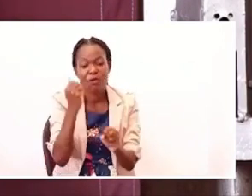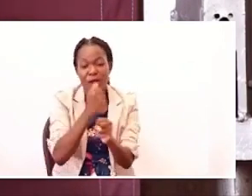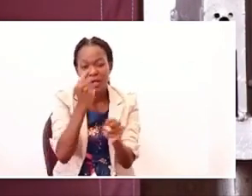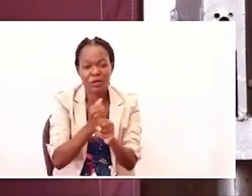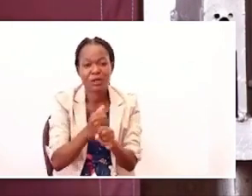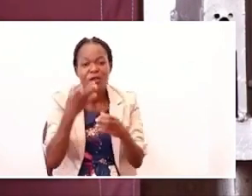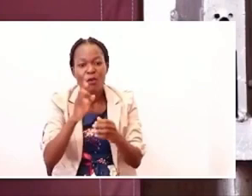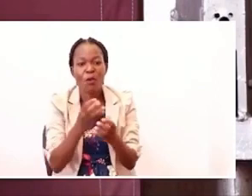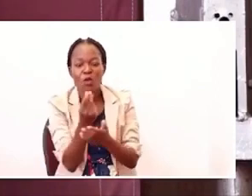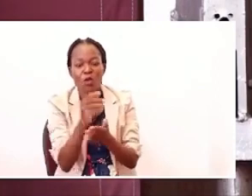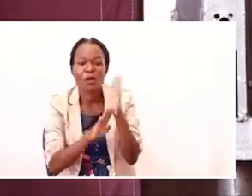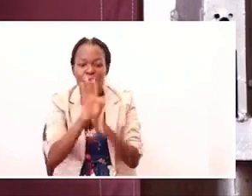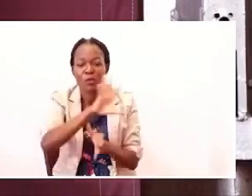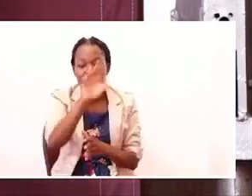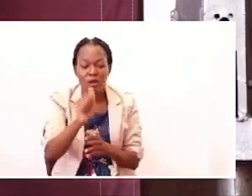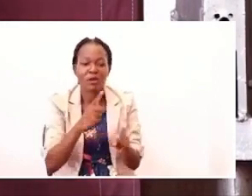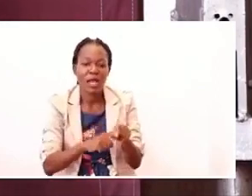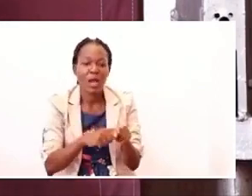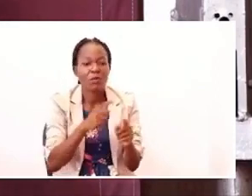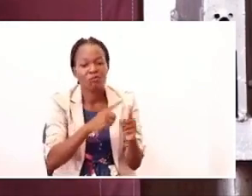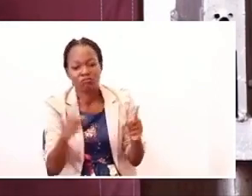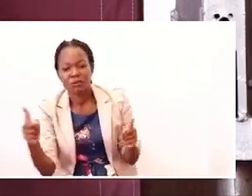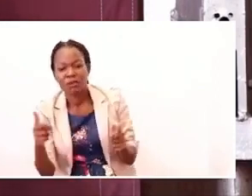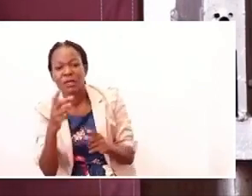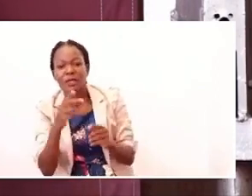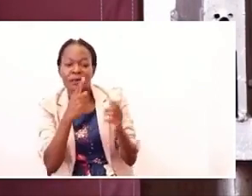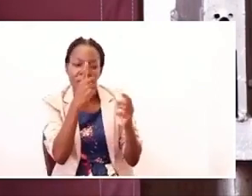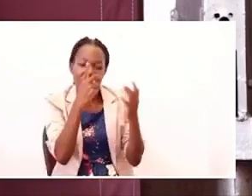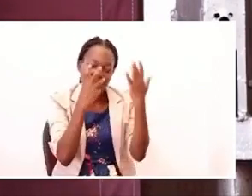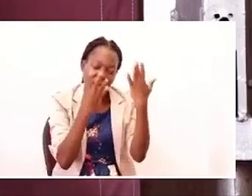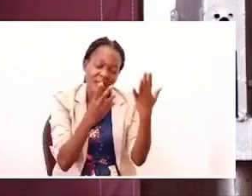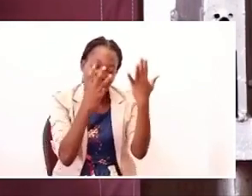of Africa for the period 1980 to 2020.